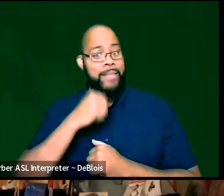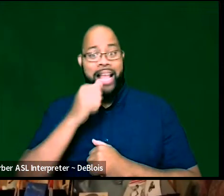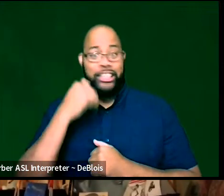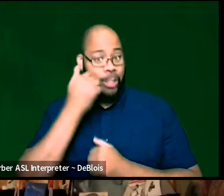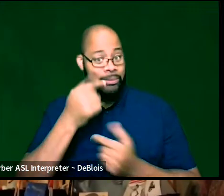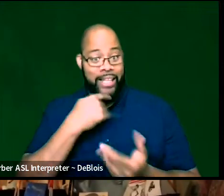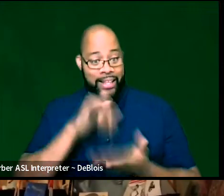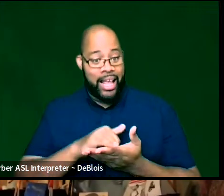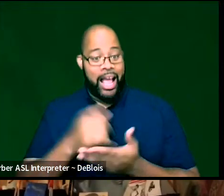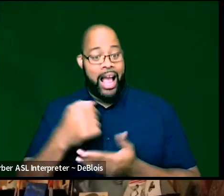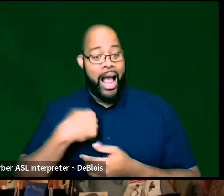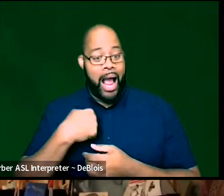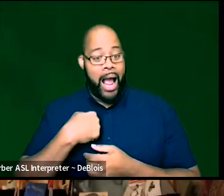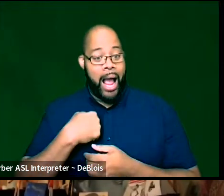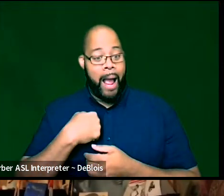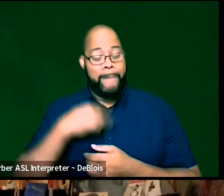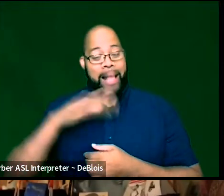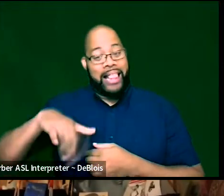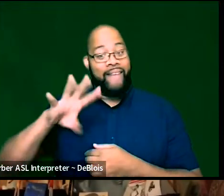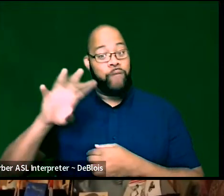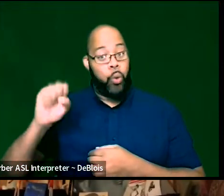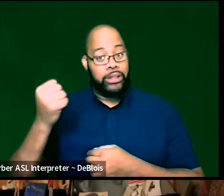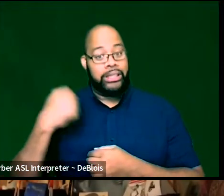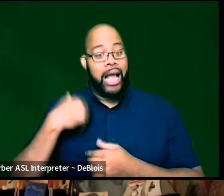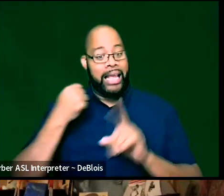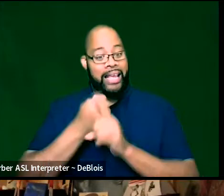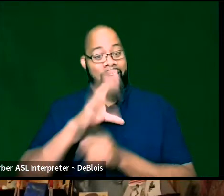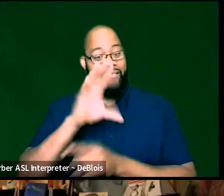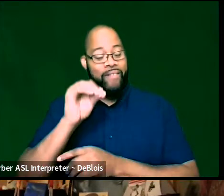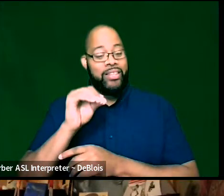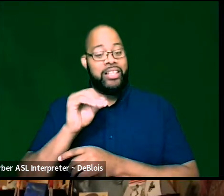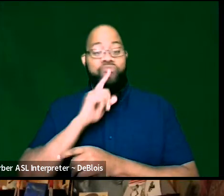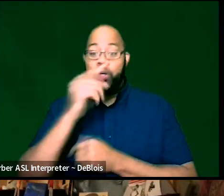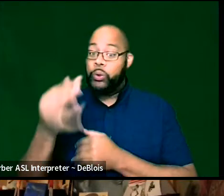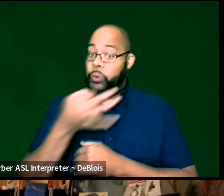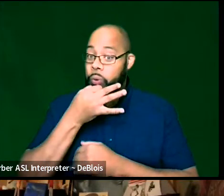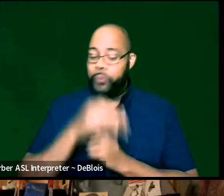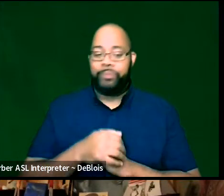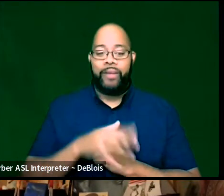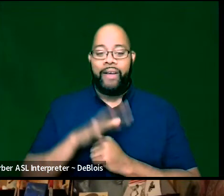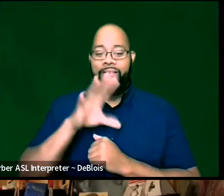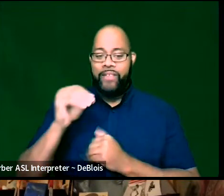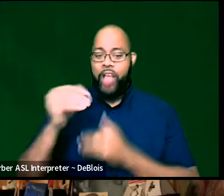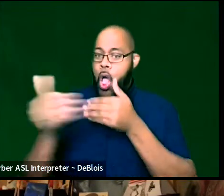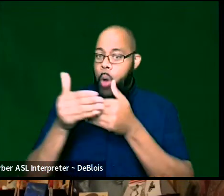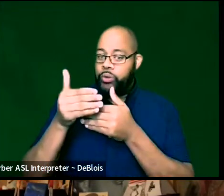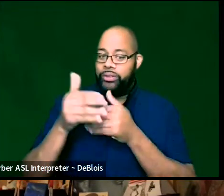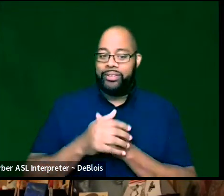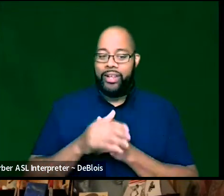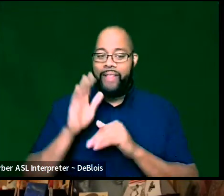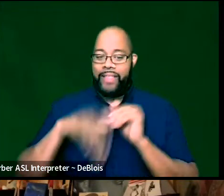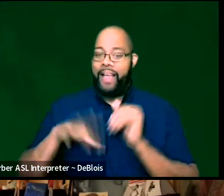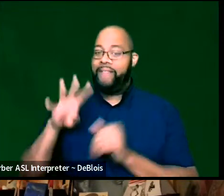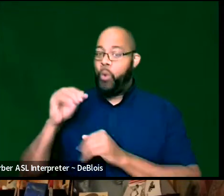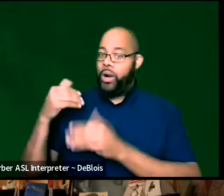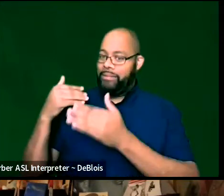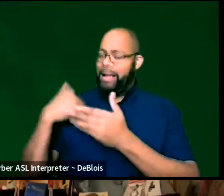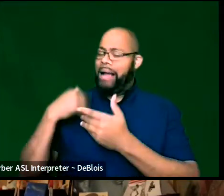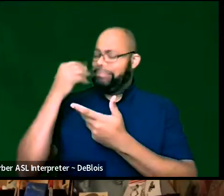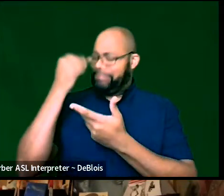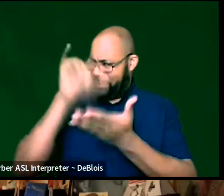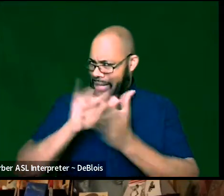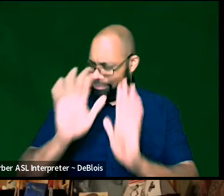say that, I'm in my late 40s and I'll be hitting 50 real soon. 50 is closer than 40. I'll leave it at